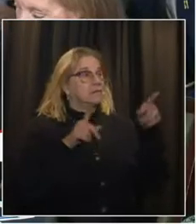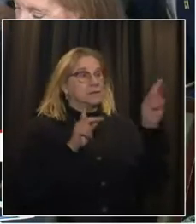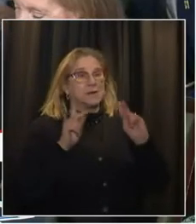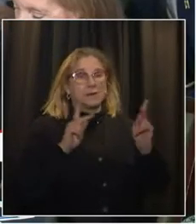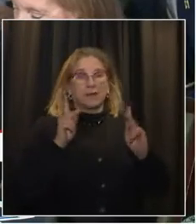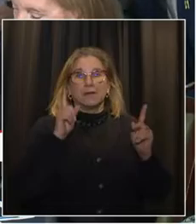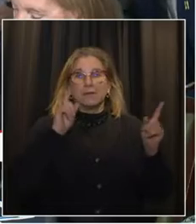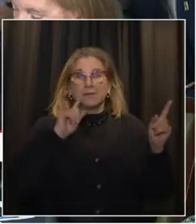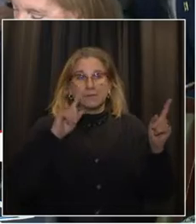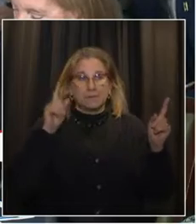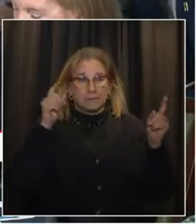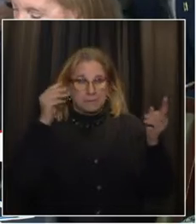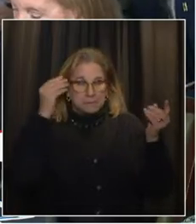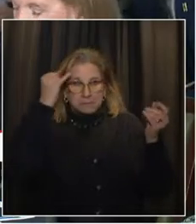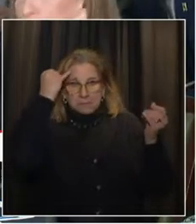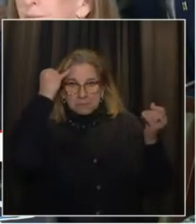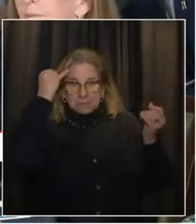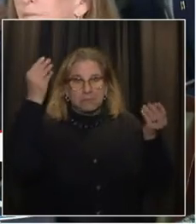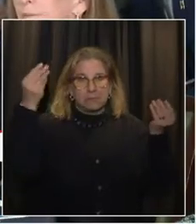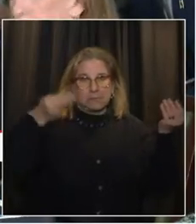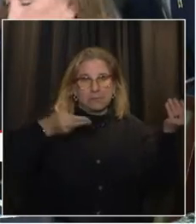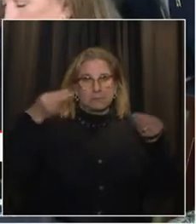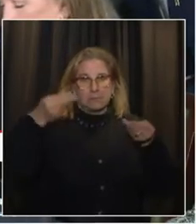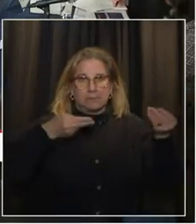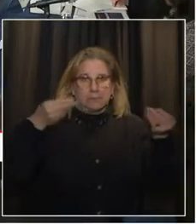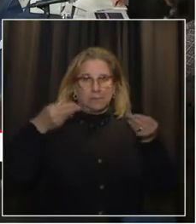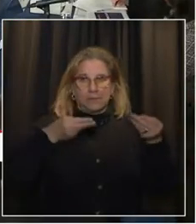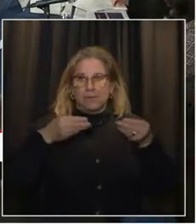been able to sit down with a couple of you to talk through a couple of things.